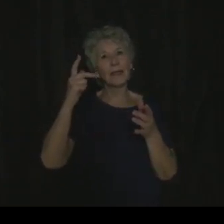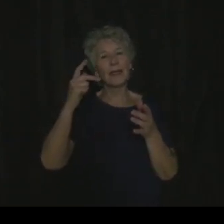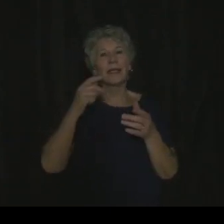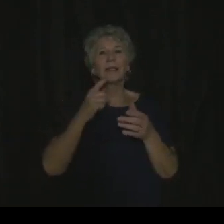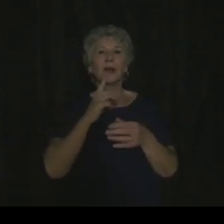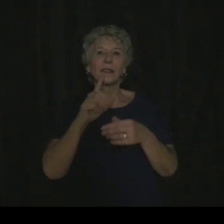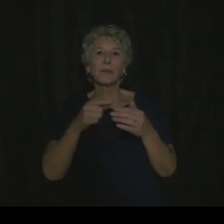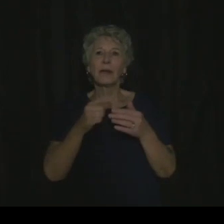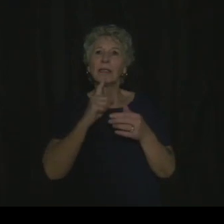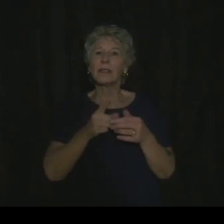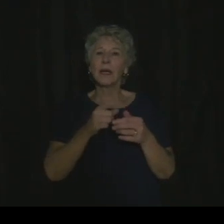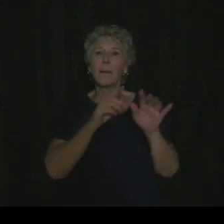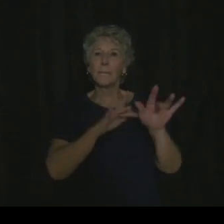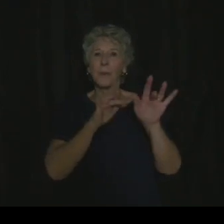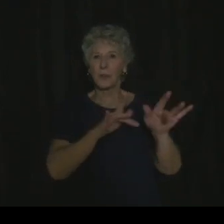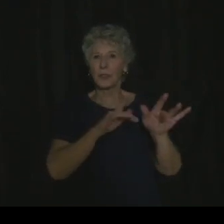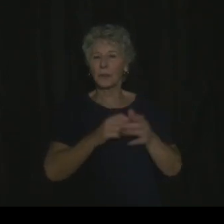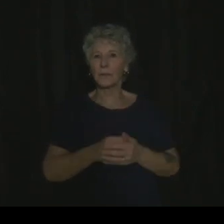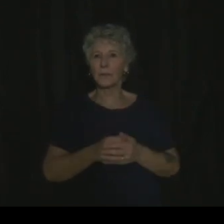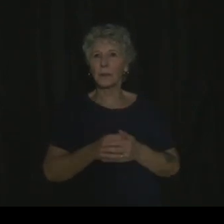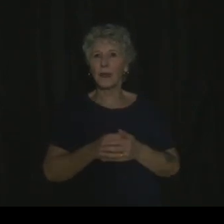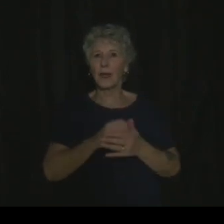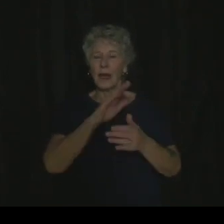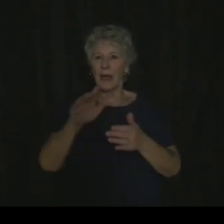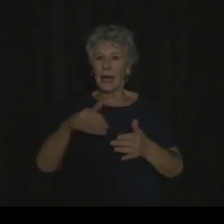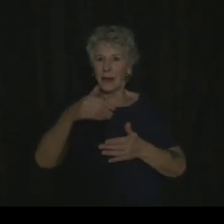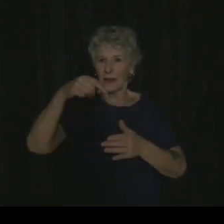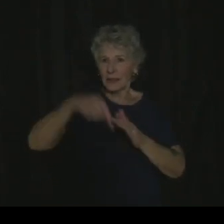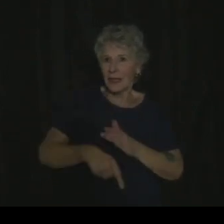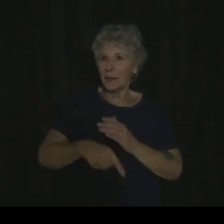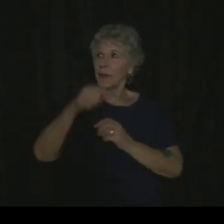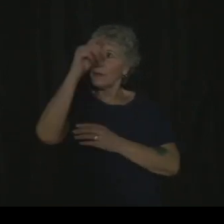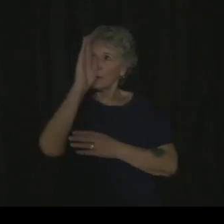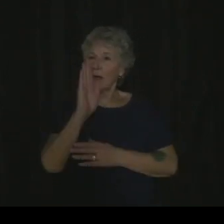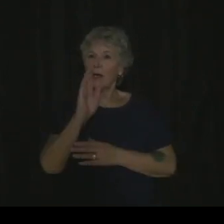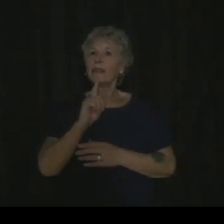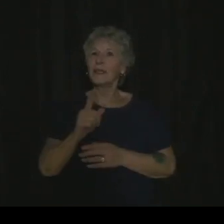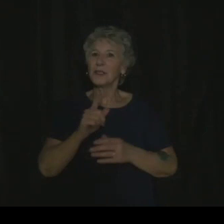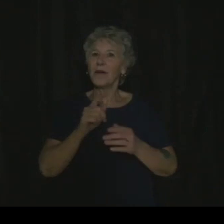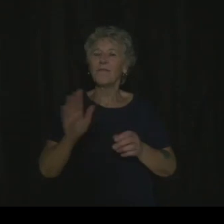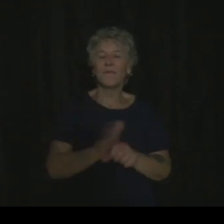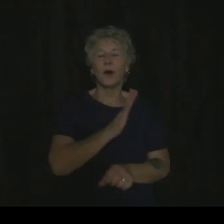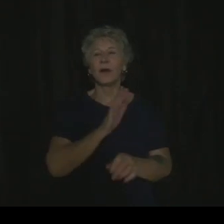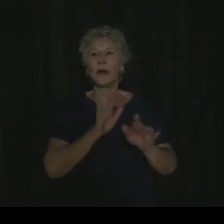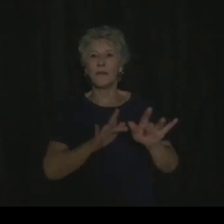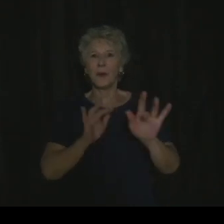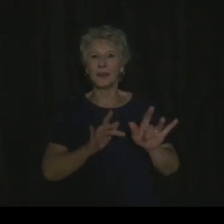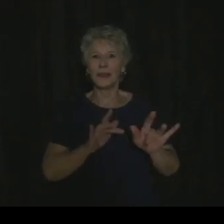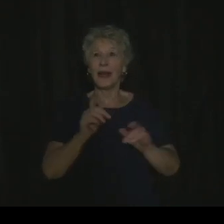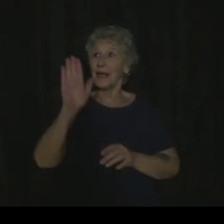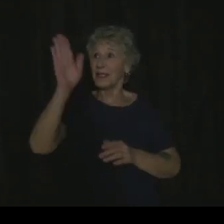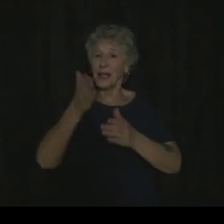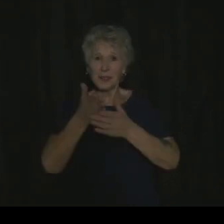trying to tell us something, that at God's core, he is merciful. And it's his divine right to show mercy